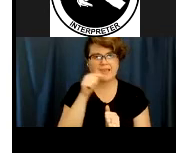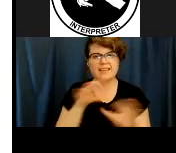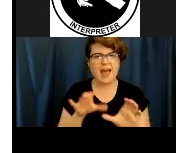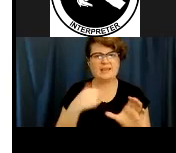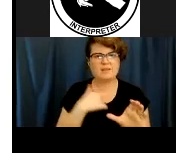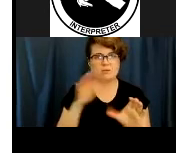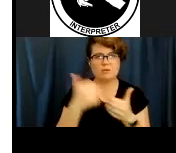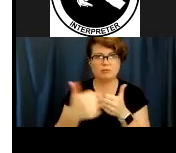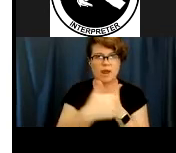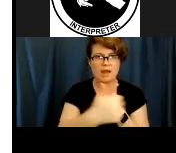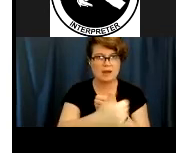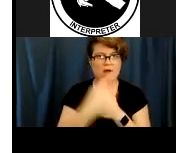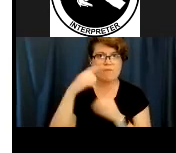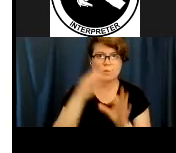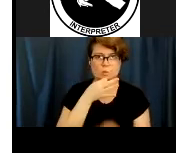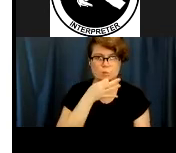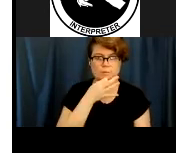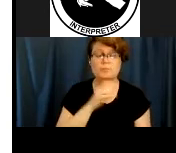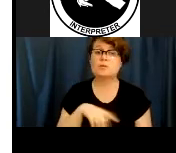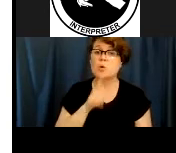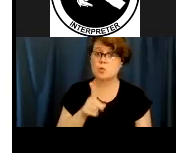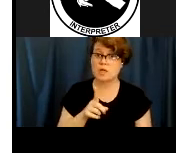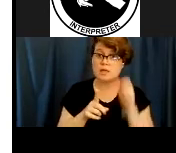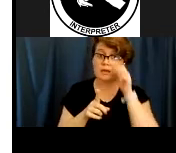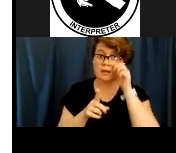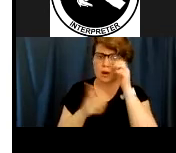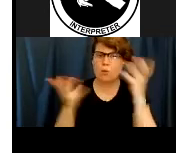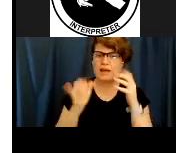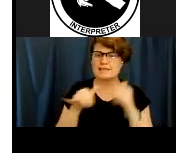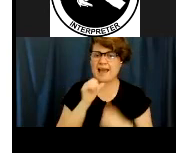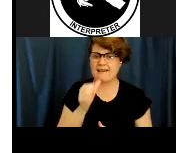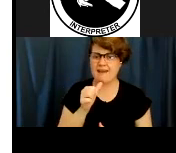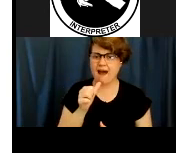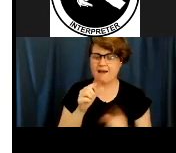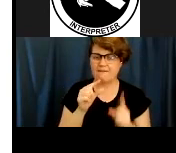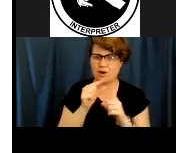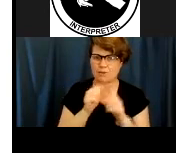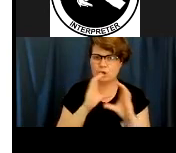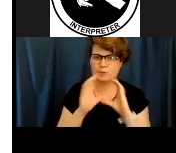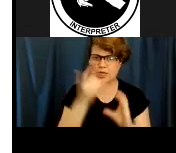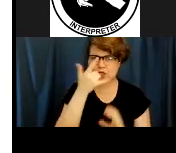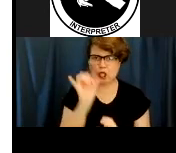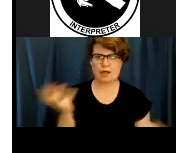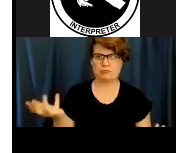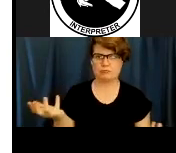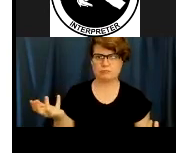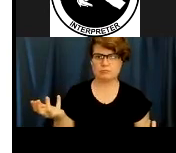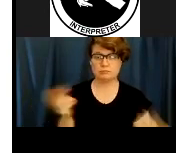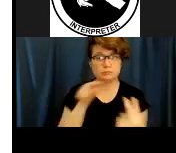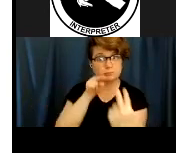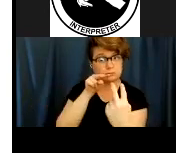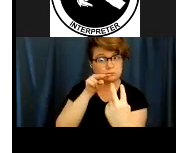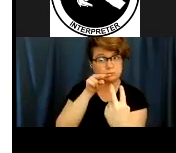here in a little bit. So really, what does that nonverbal communication look like for you all? Is it maintaining that eye